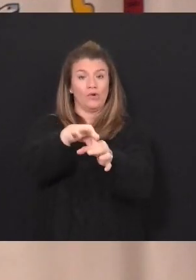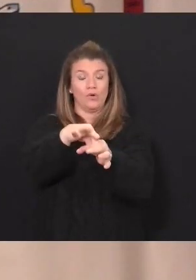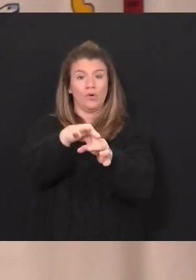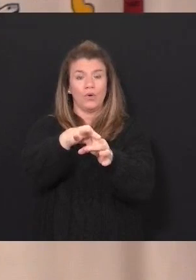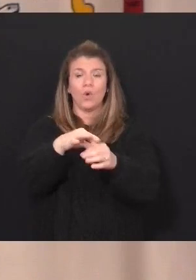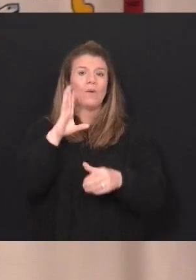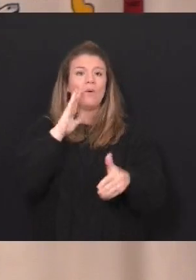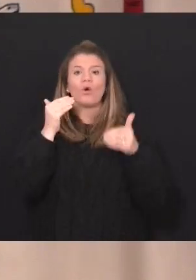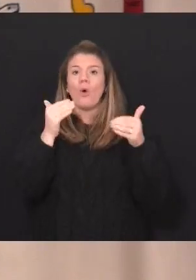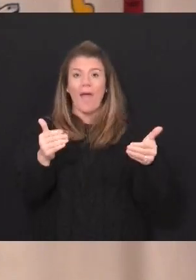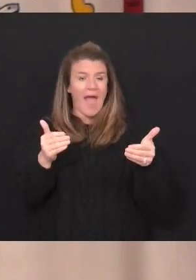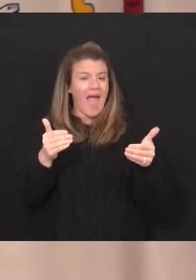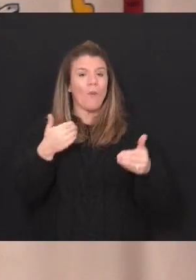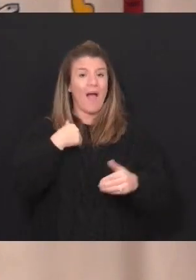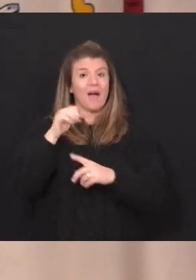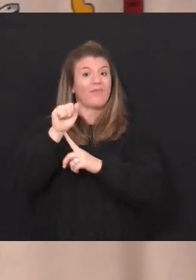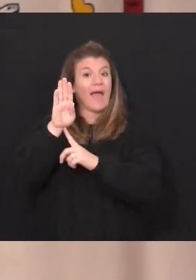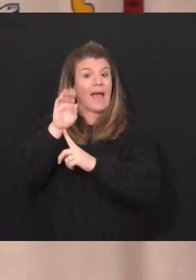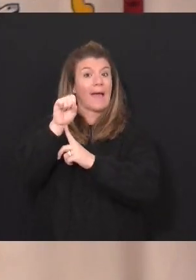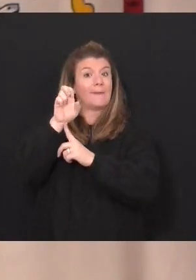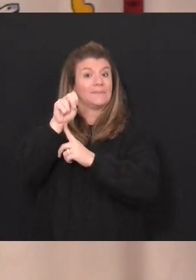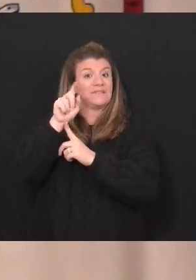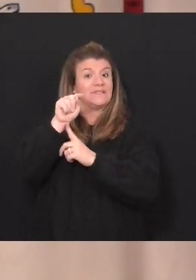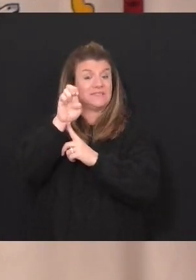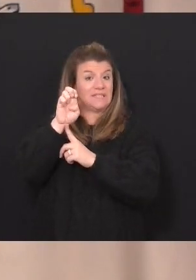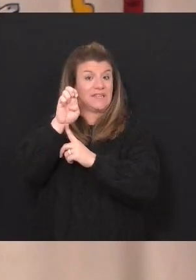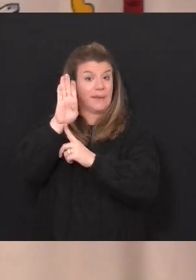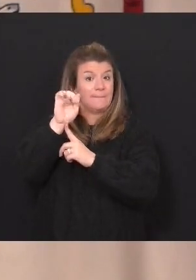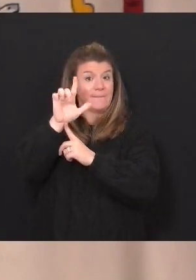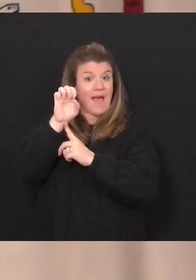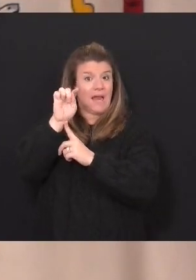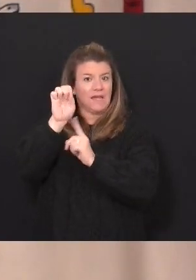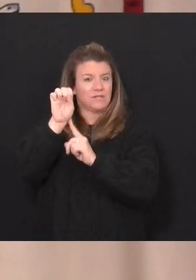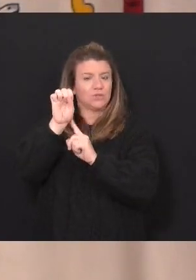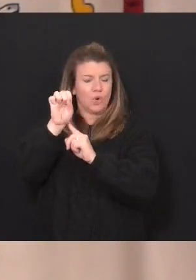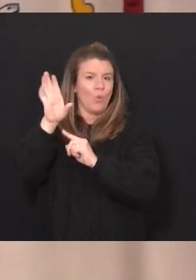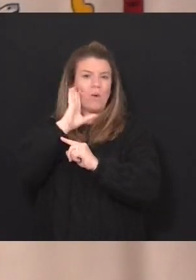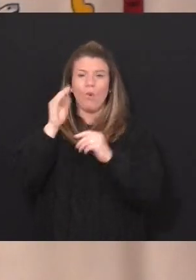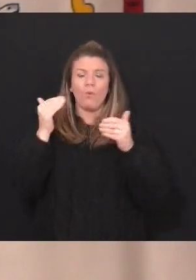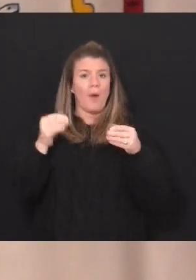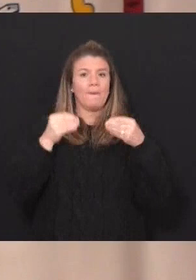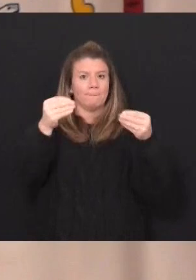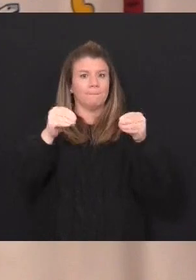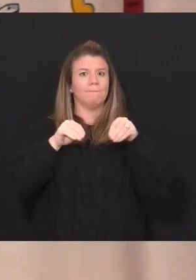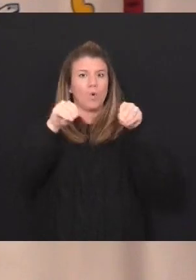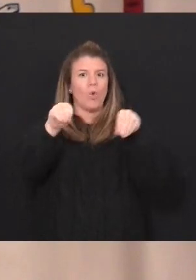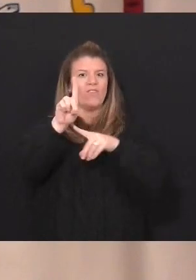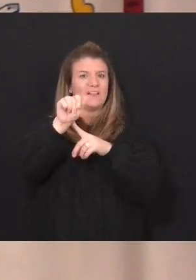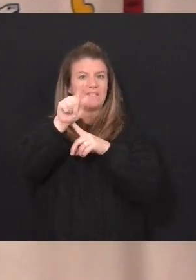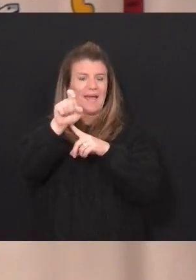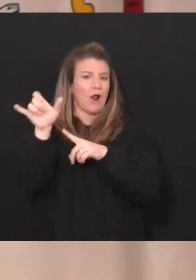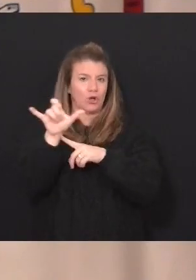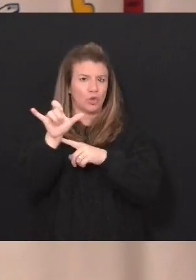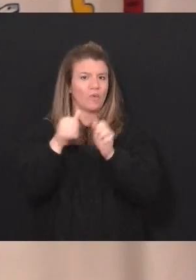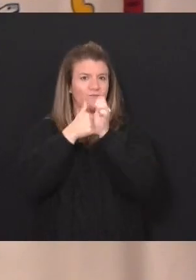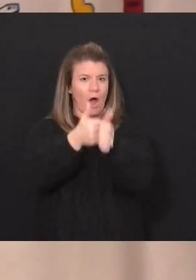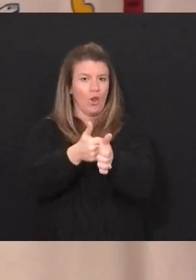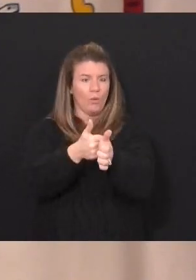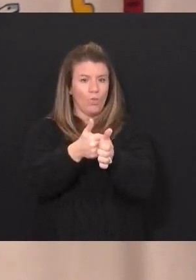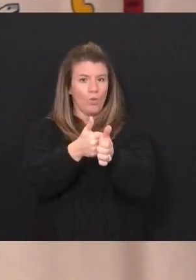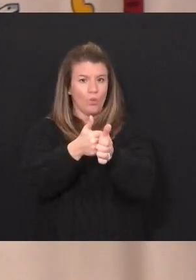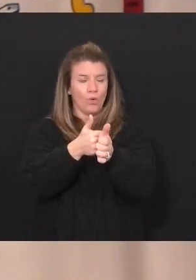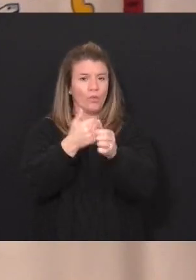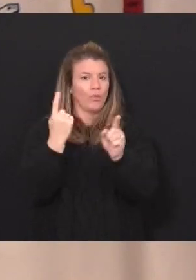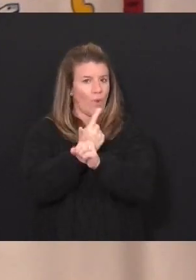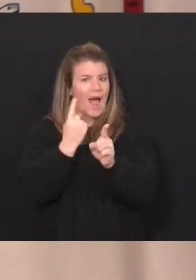ahead, with our absentee ballots. We're going to move the dates up on a proportionate basis and all that, in a